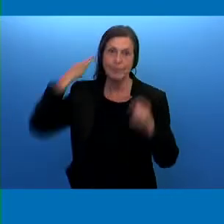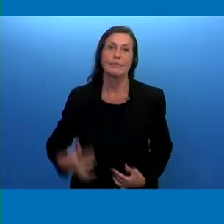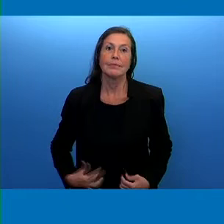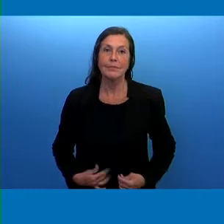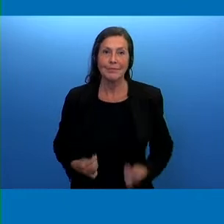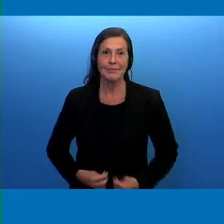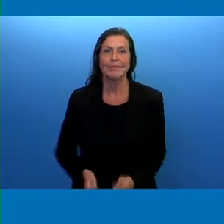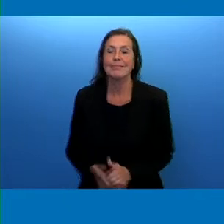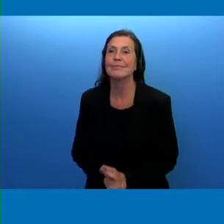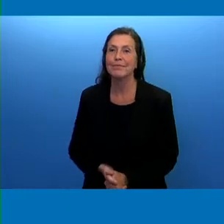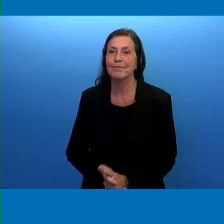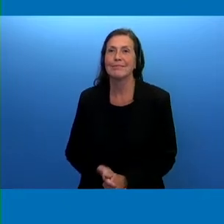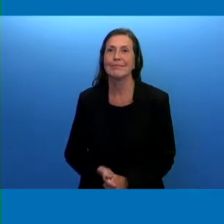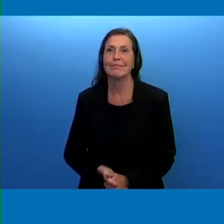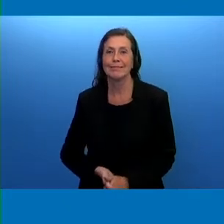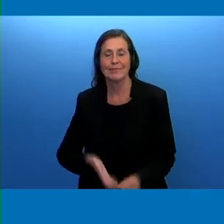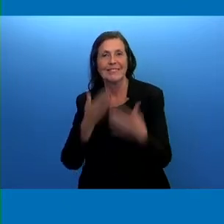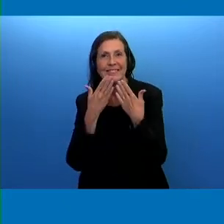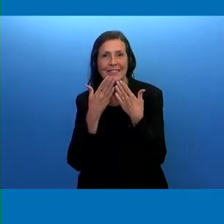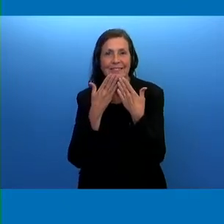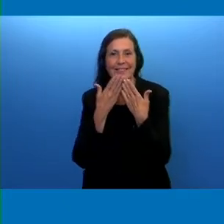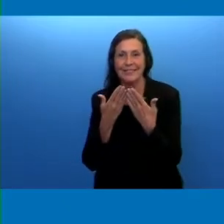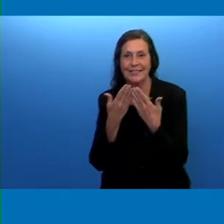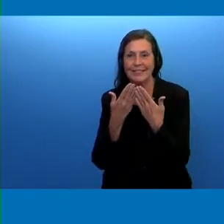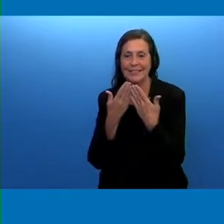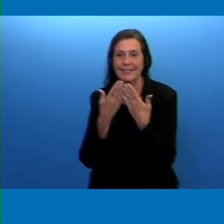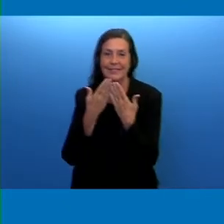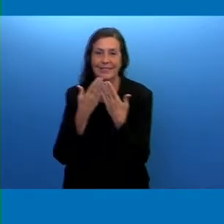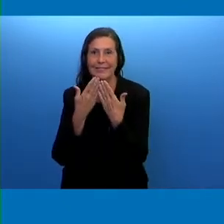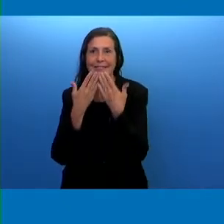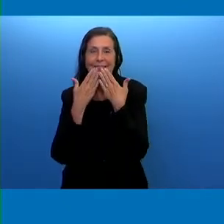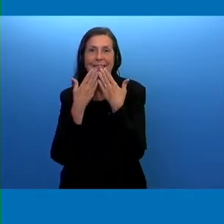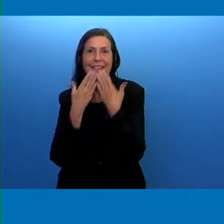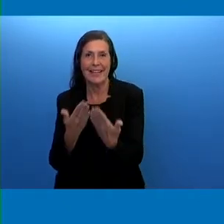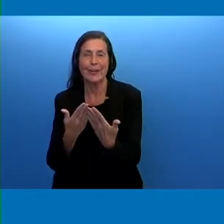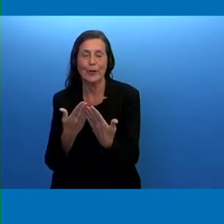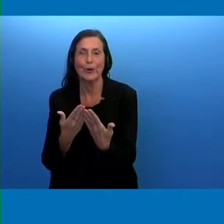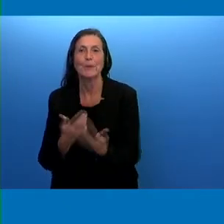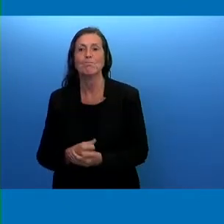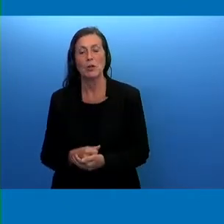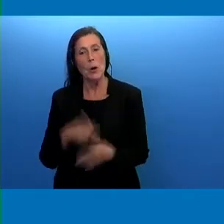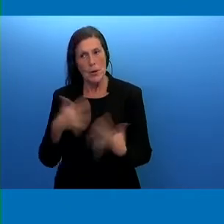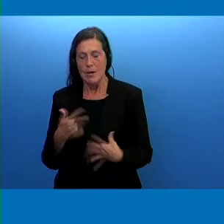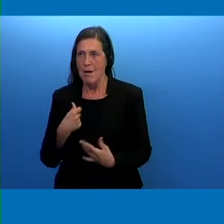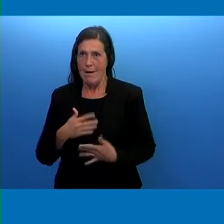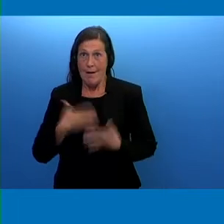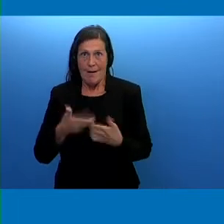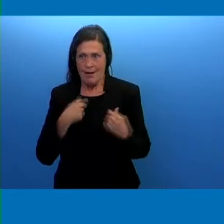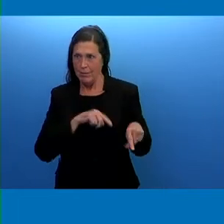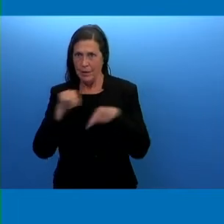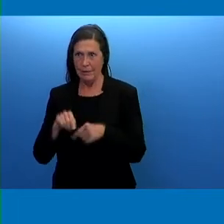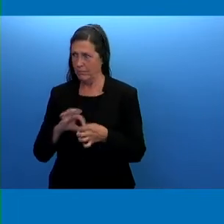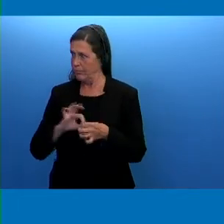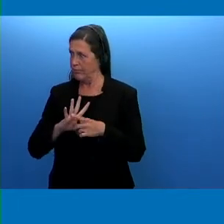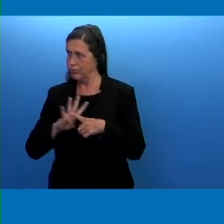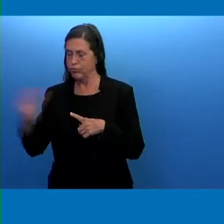Thank you very much indeed. I'm really delighted to be part of this very distinguished and experienced panel. I